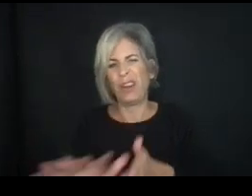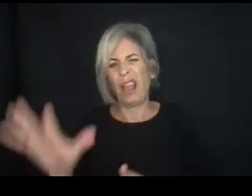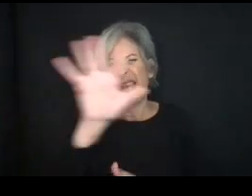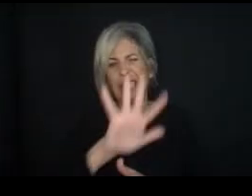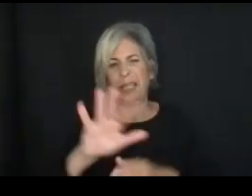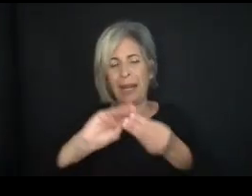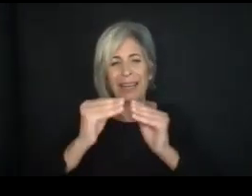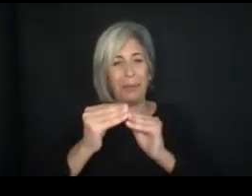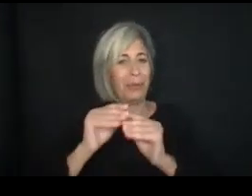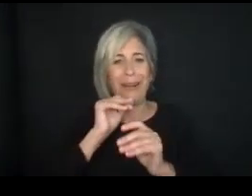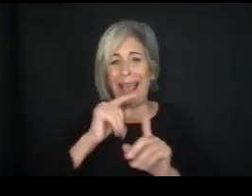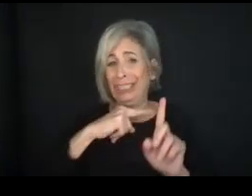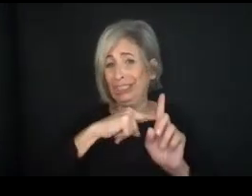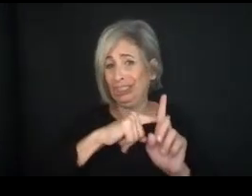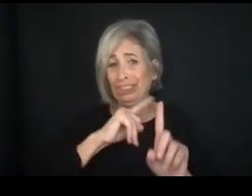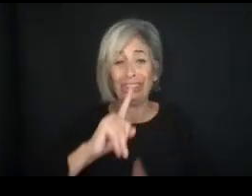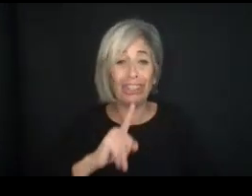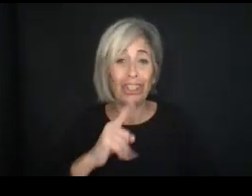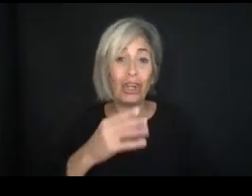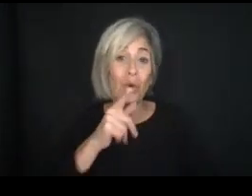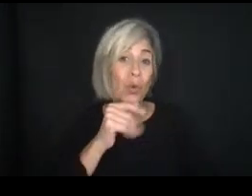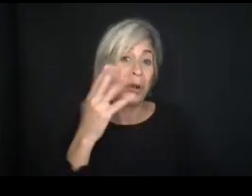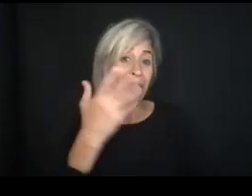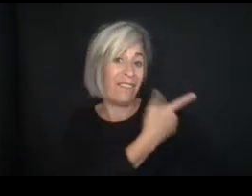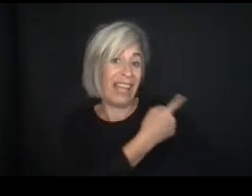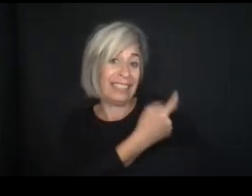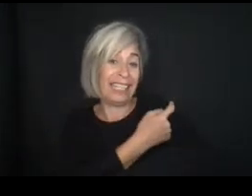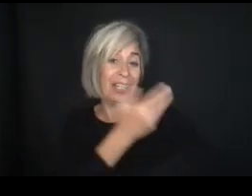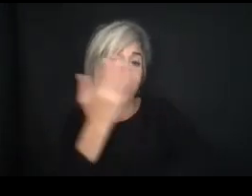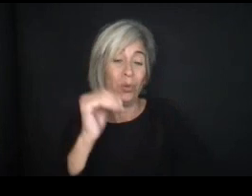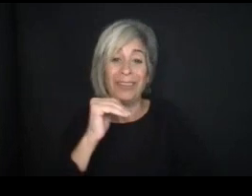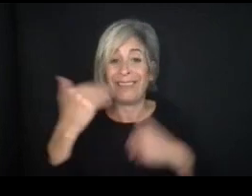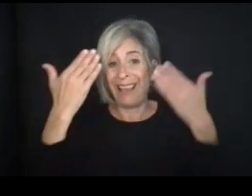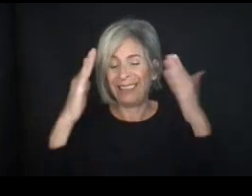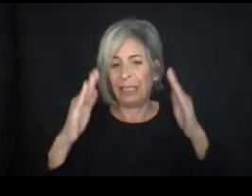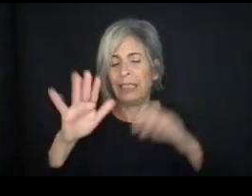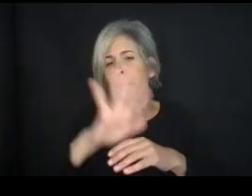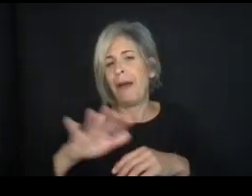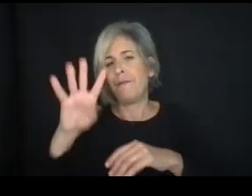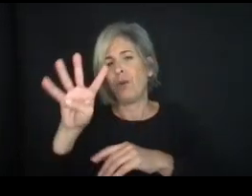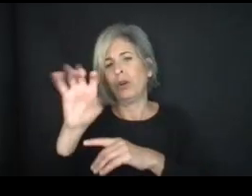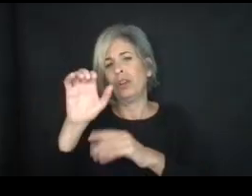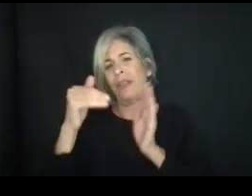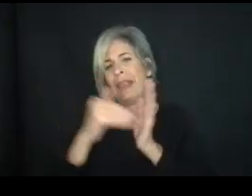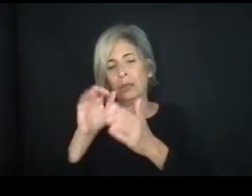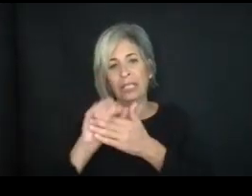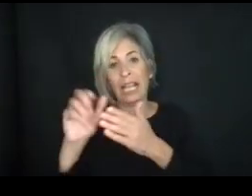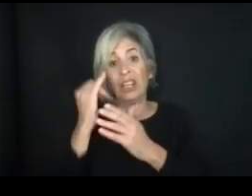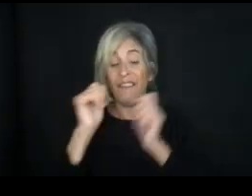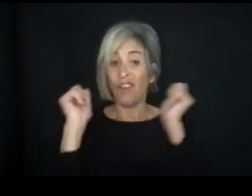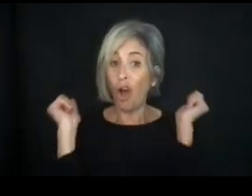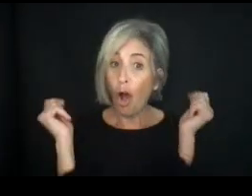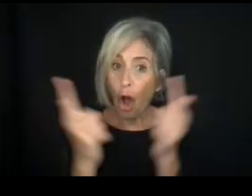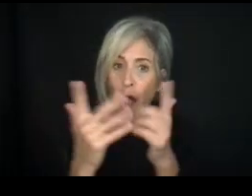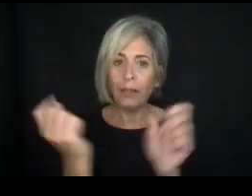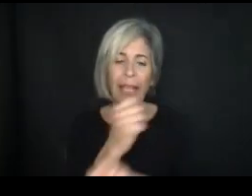not sure who will get vaccinated. So that's about $400,000 in total if every employee does get